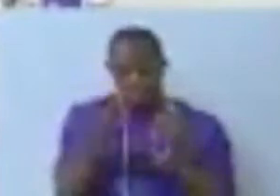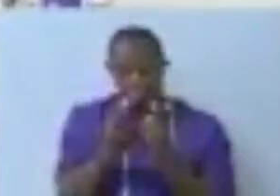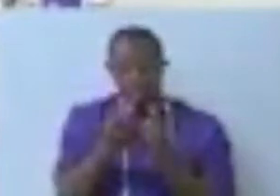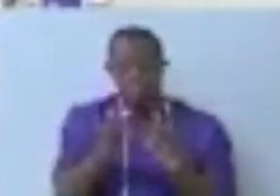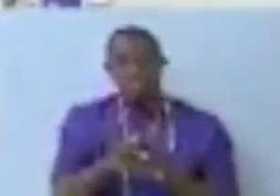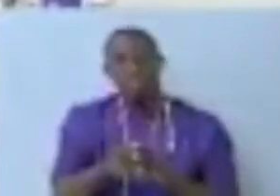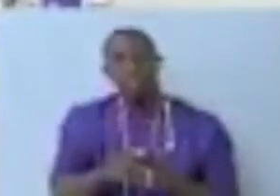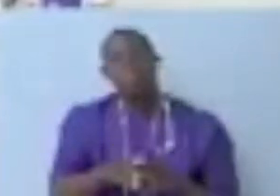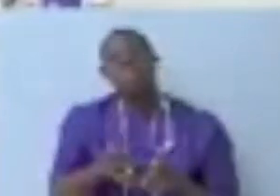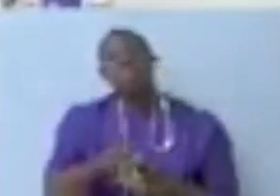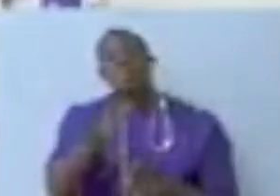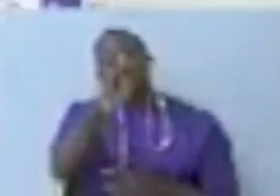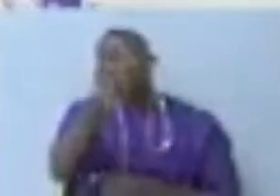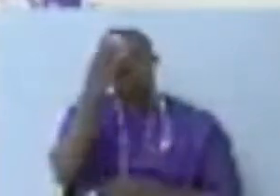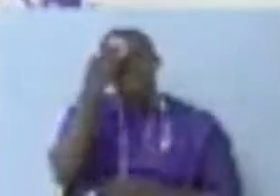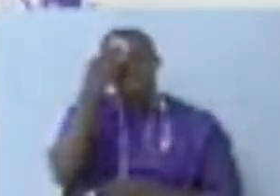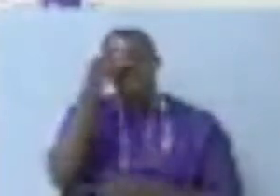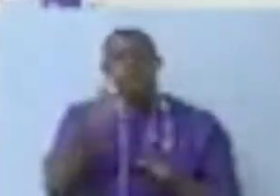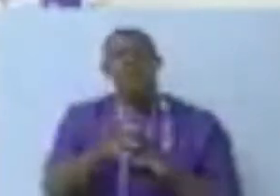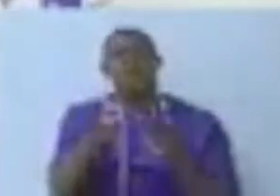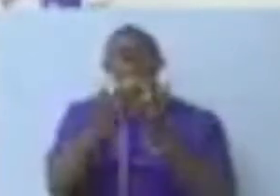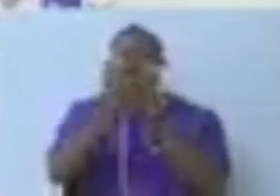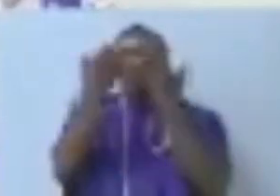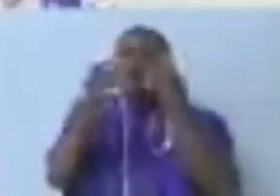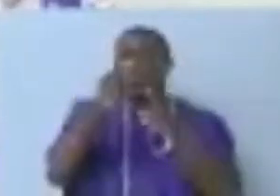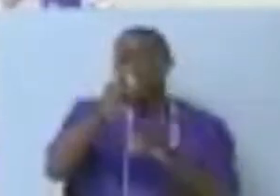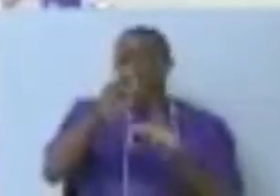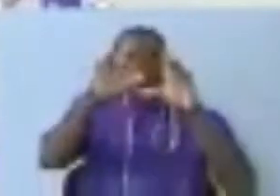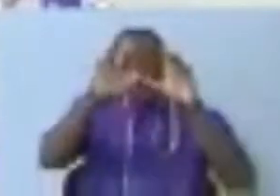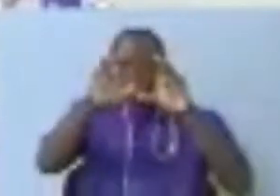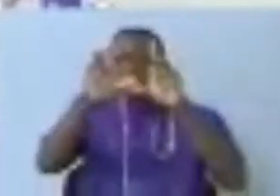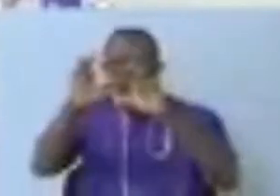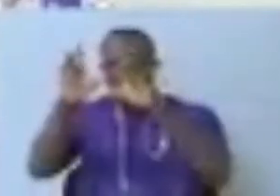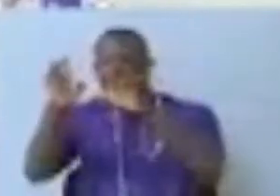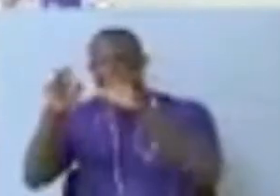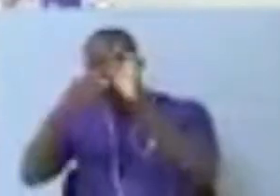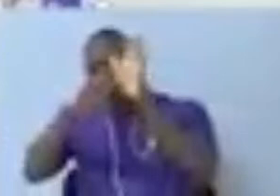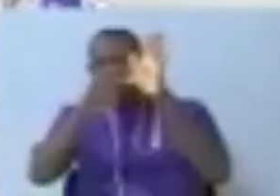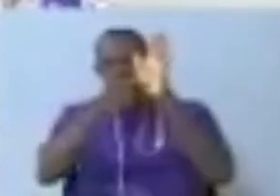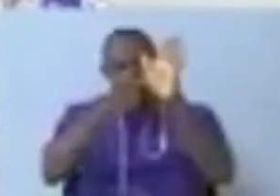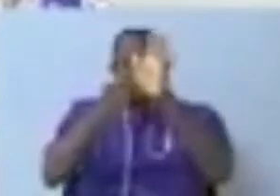Does not, you know how many times this particular picture has been going around? Mr.